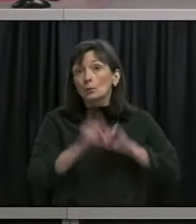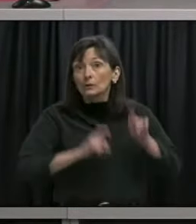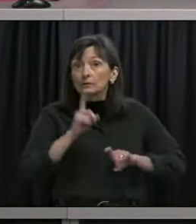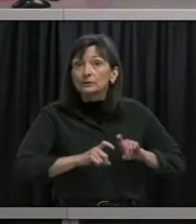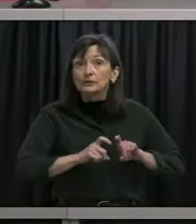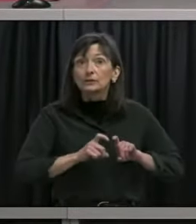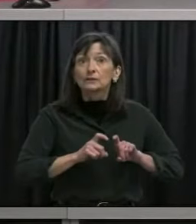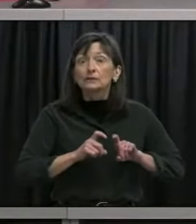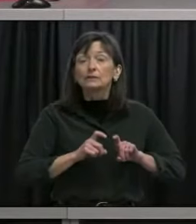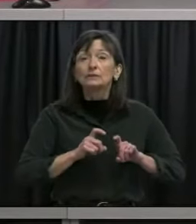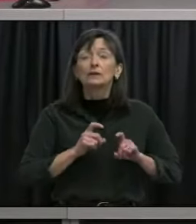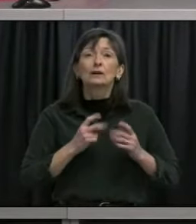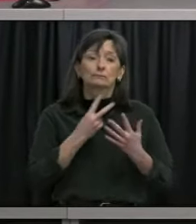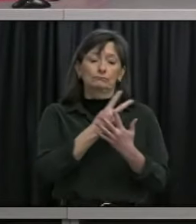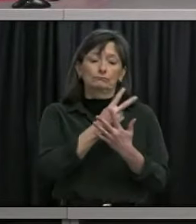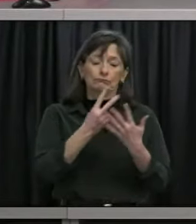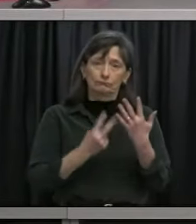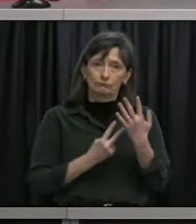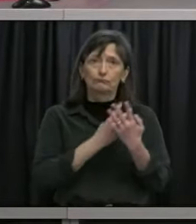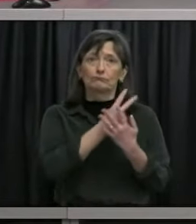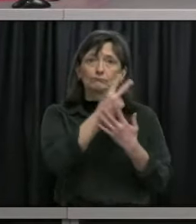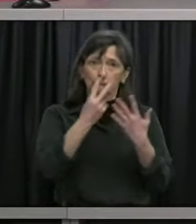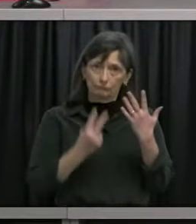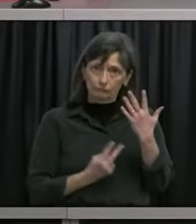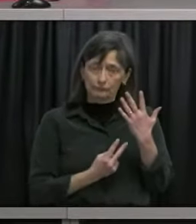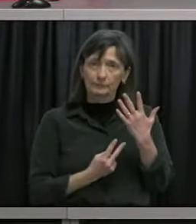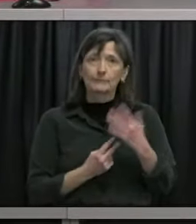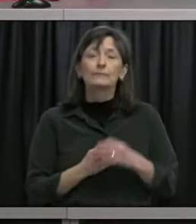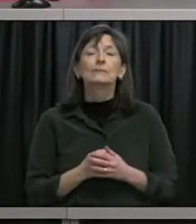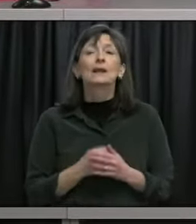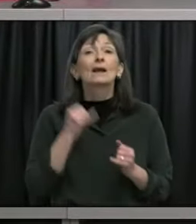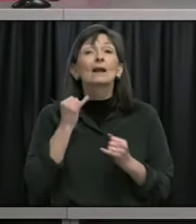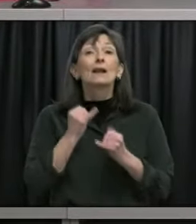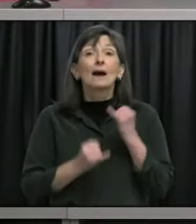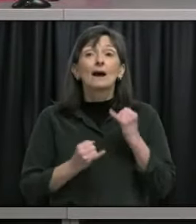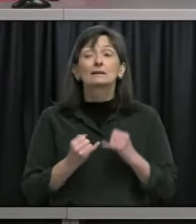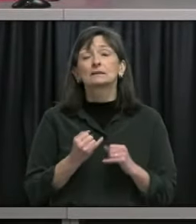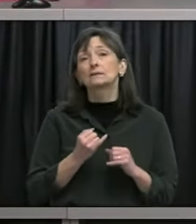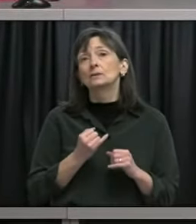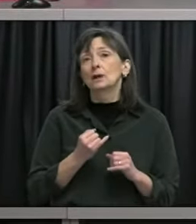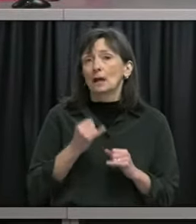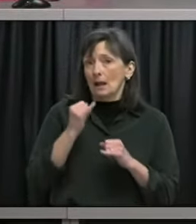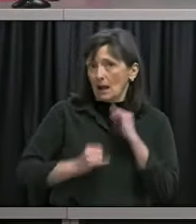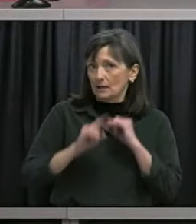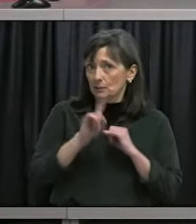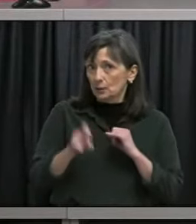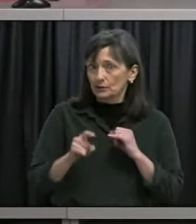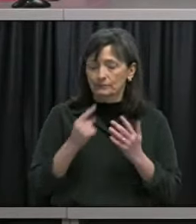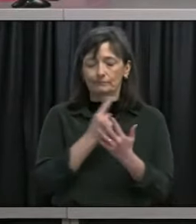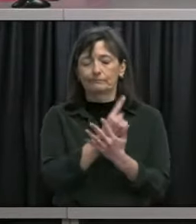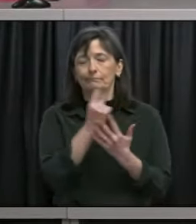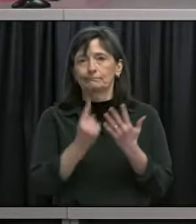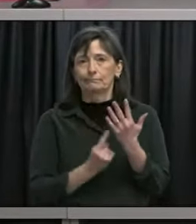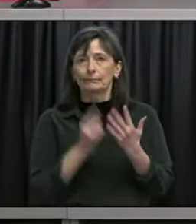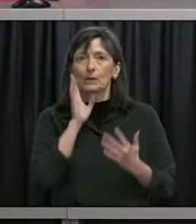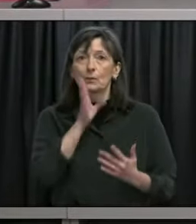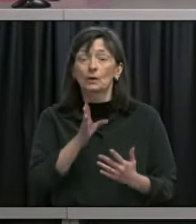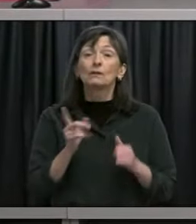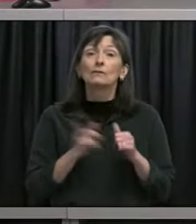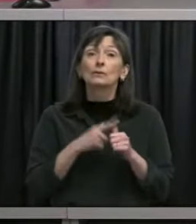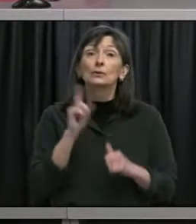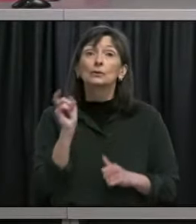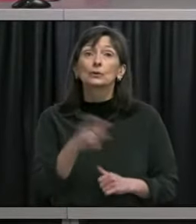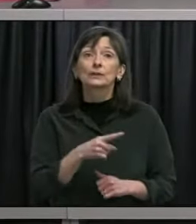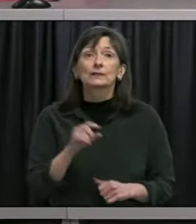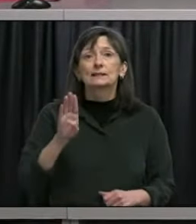opportunity to ask one question and one follow-up for a round. Following this I will ask each reporter if they have one final question. Our first questions